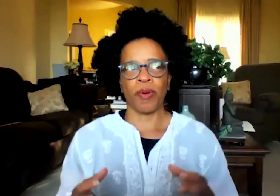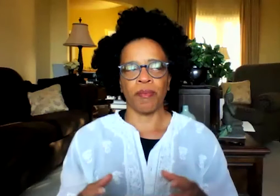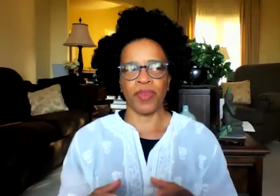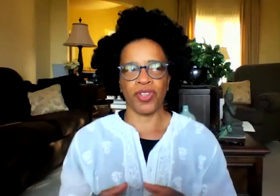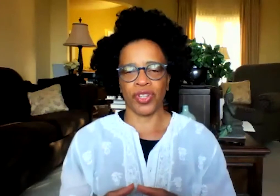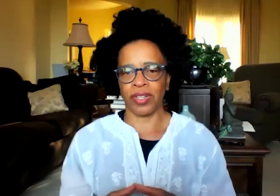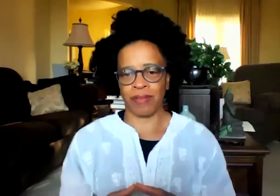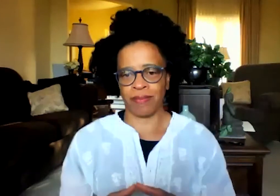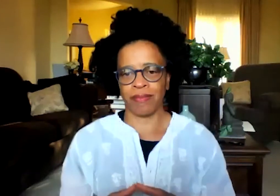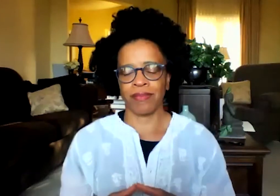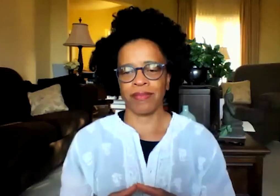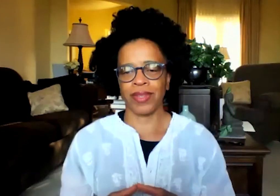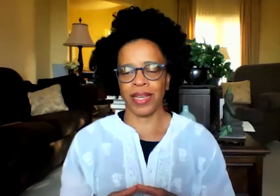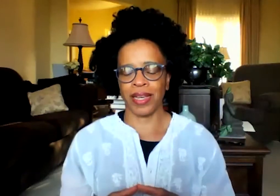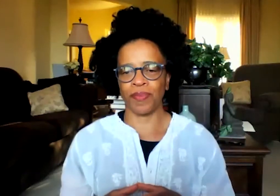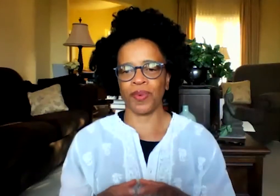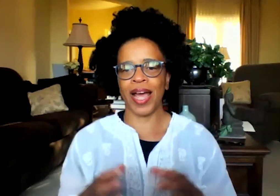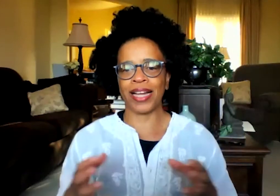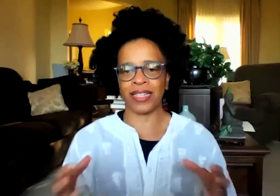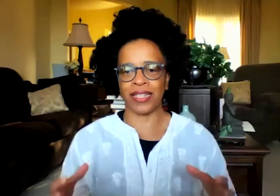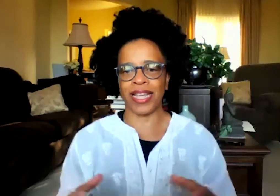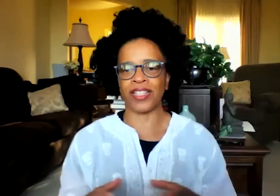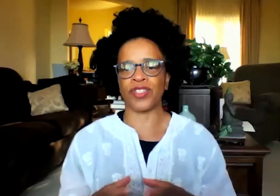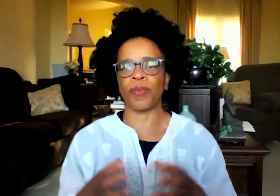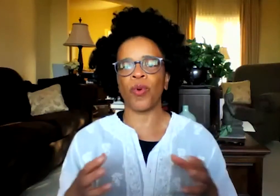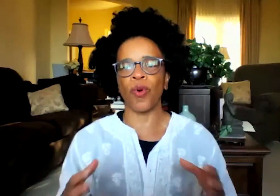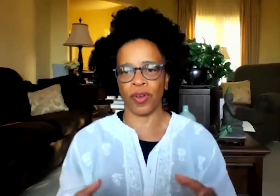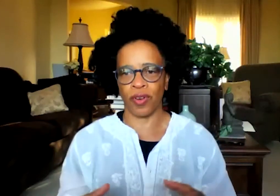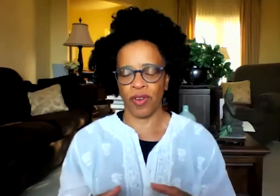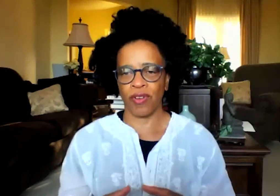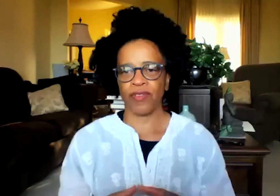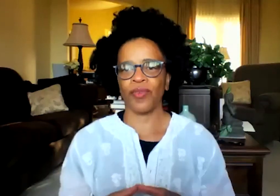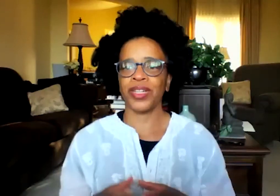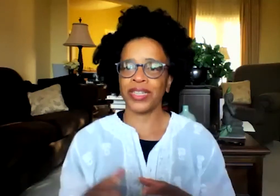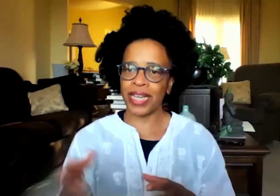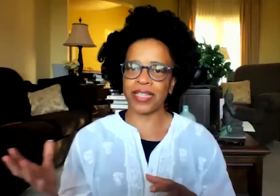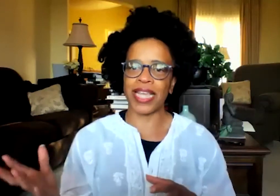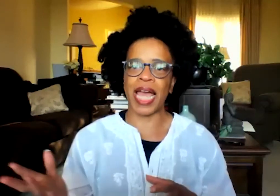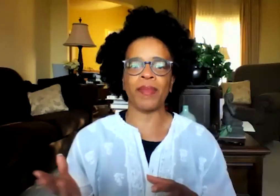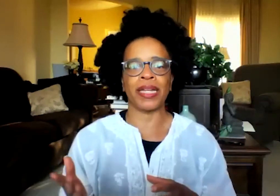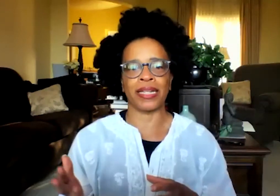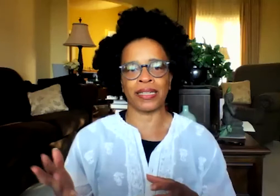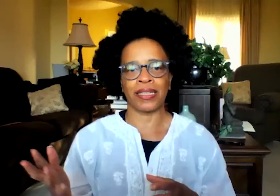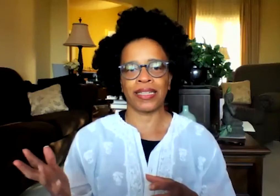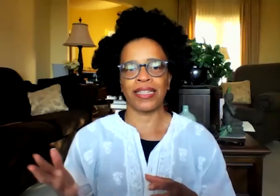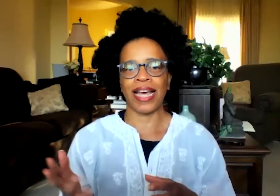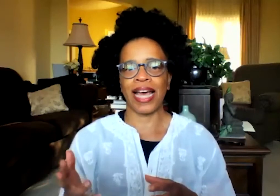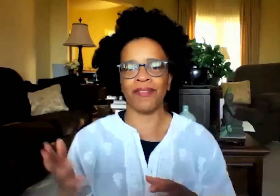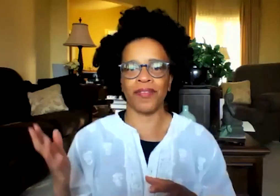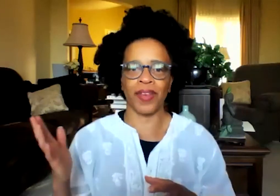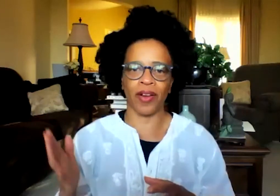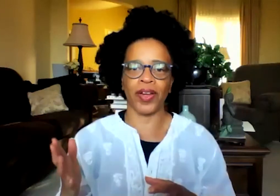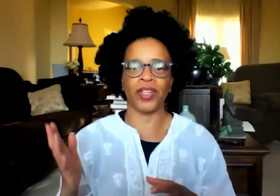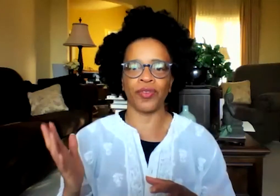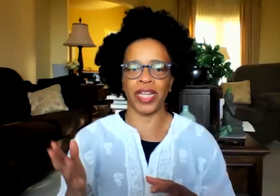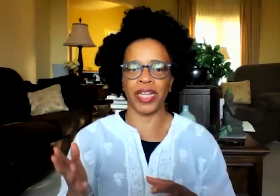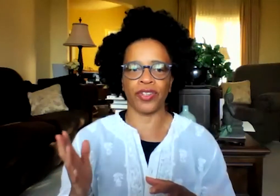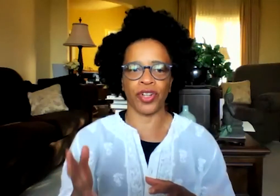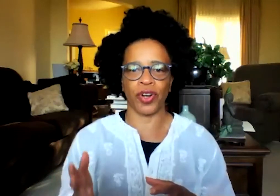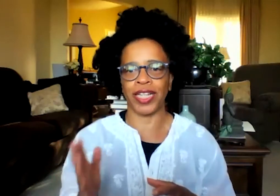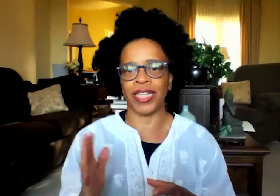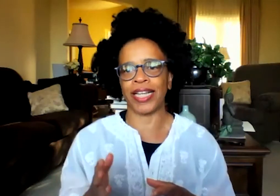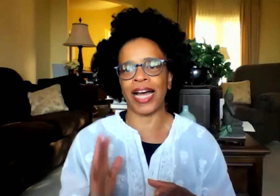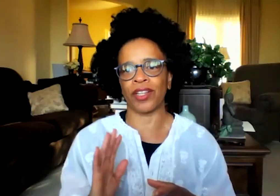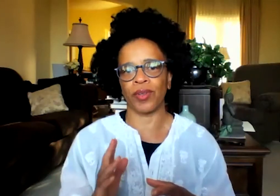much more permission and practice and support for really examining that very